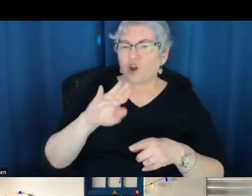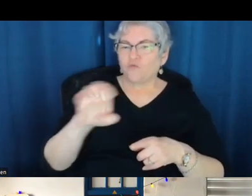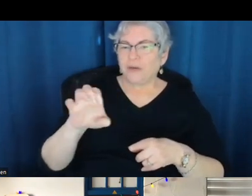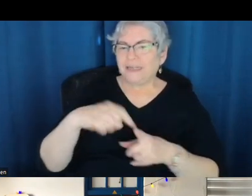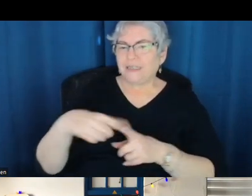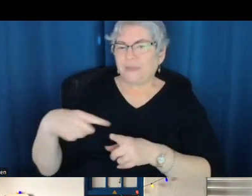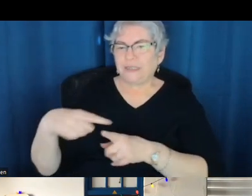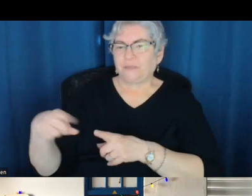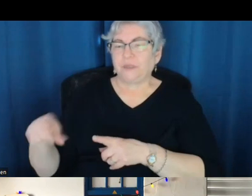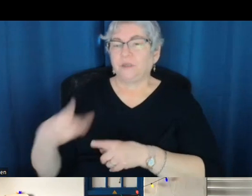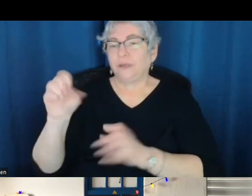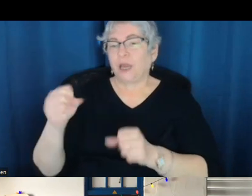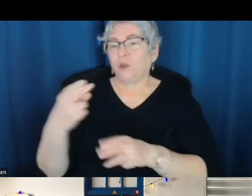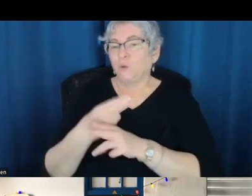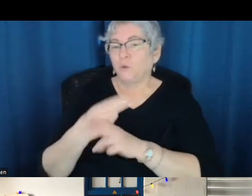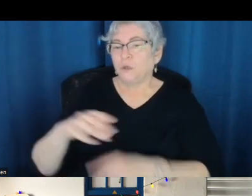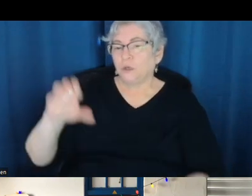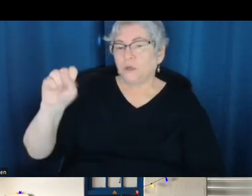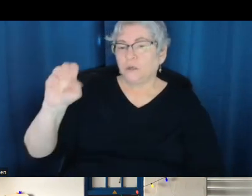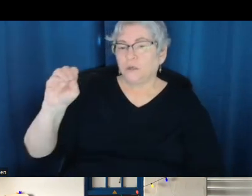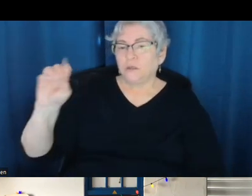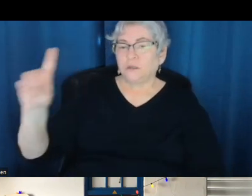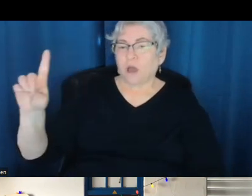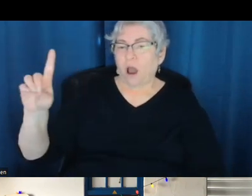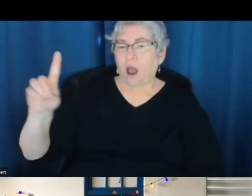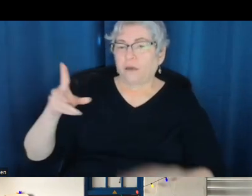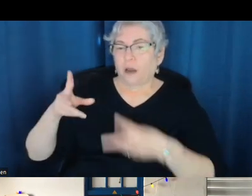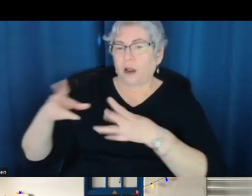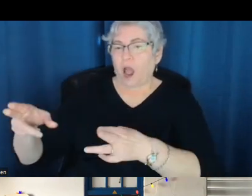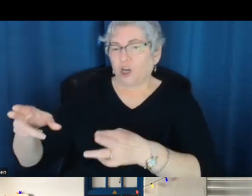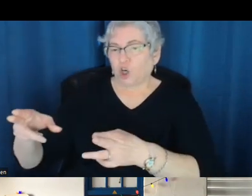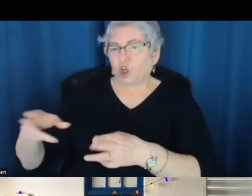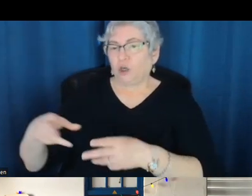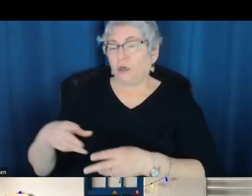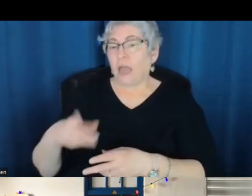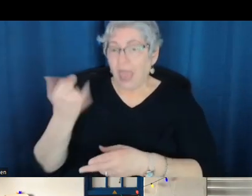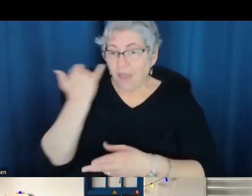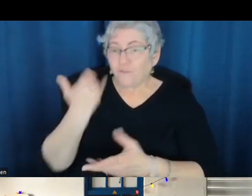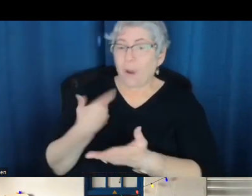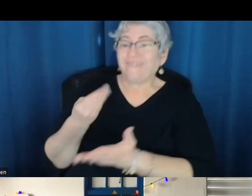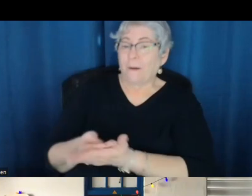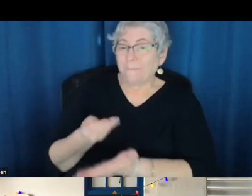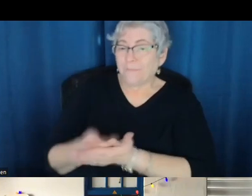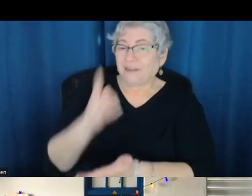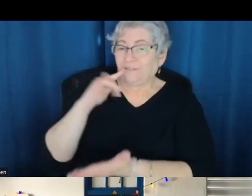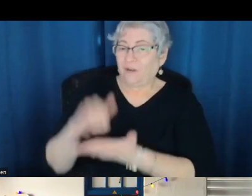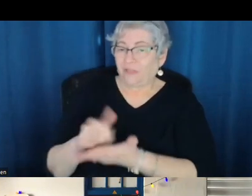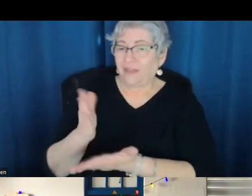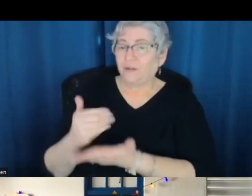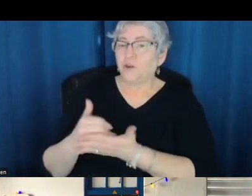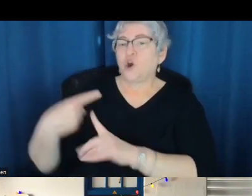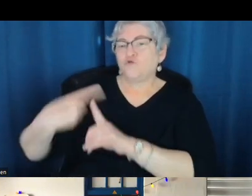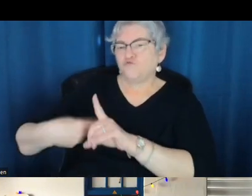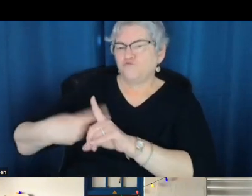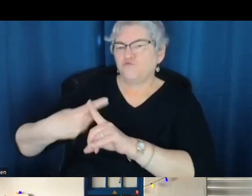You can use a sod cutter. If you have a very large area, I would, and the budget permits, I would recommend renting a sod